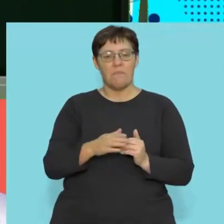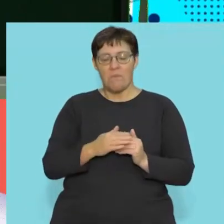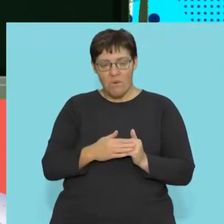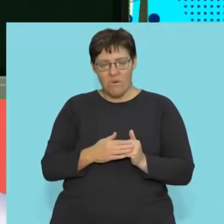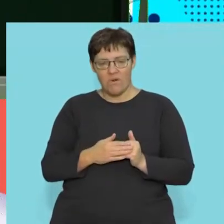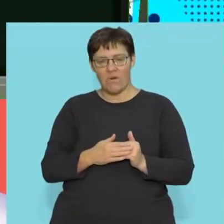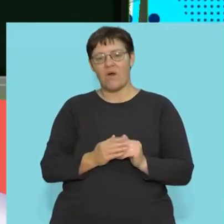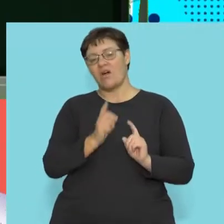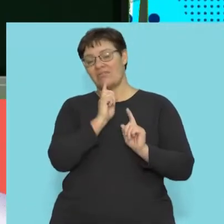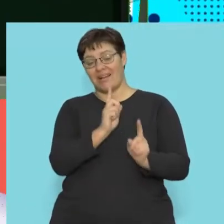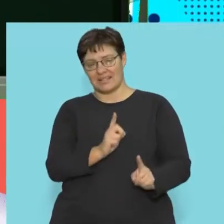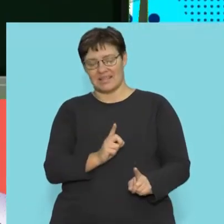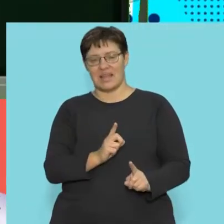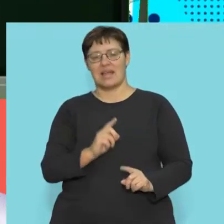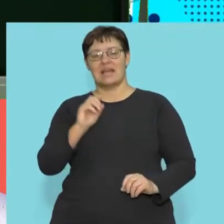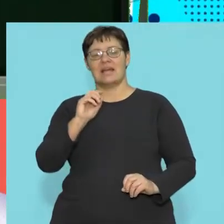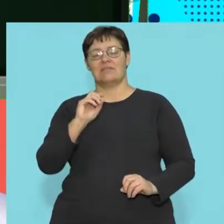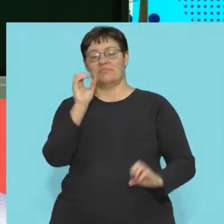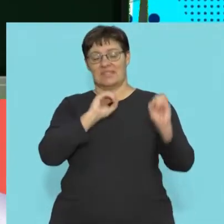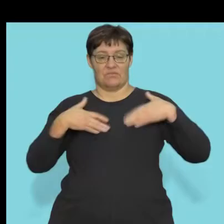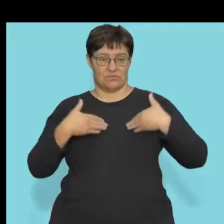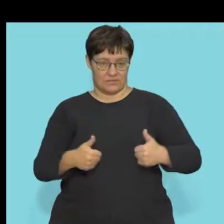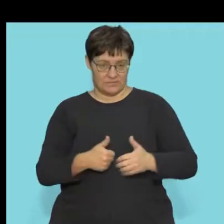further application of cellular respiration.